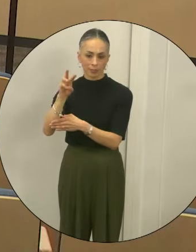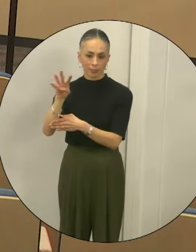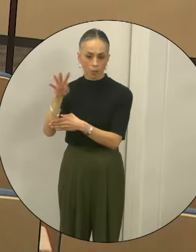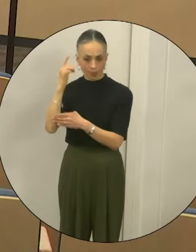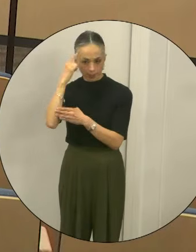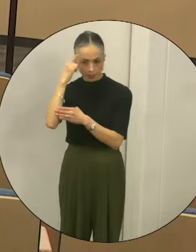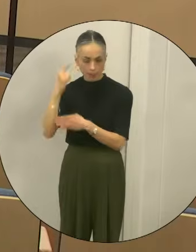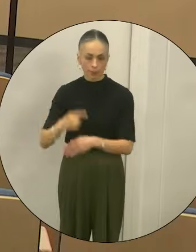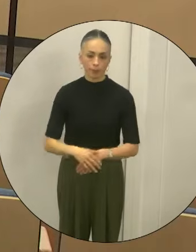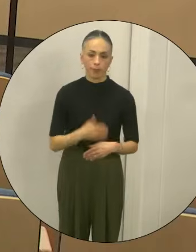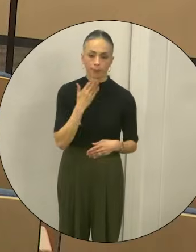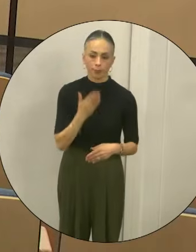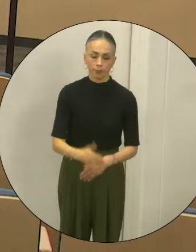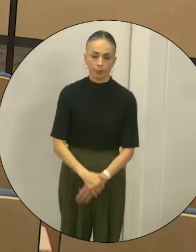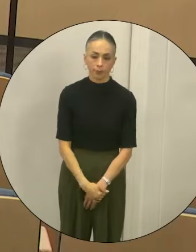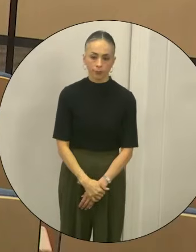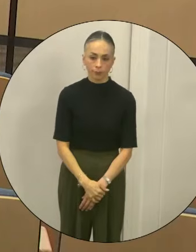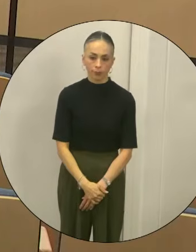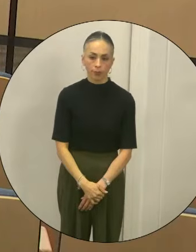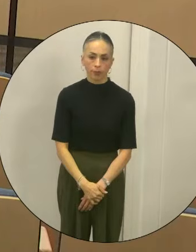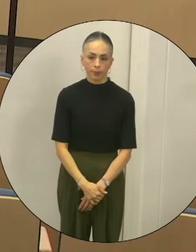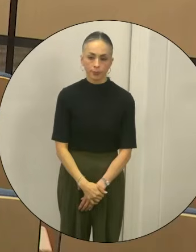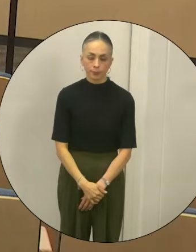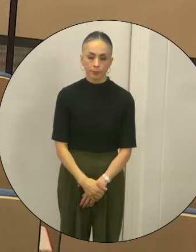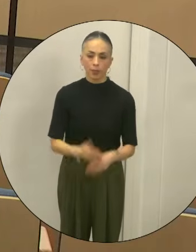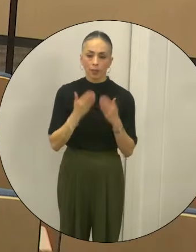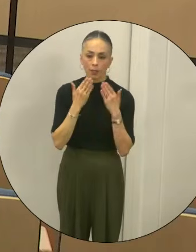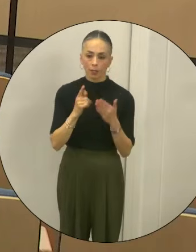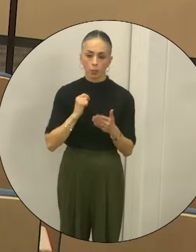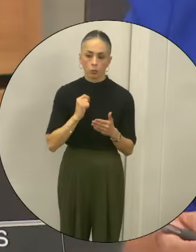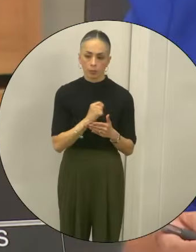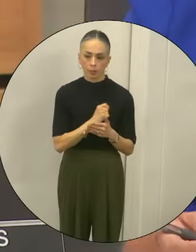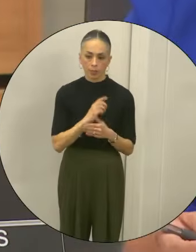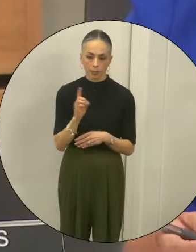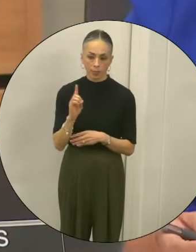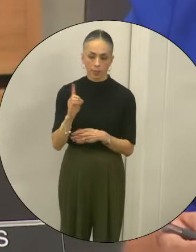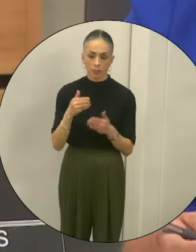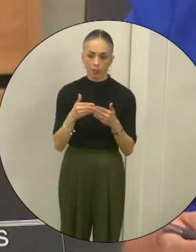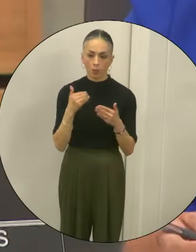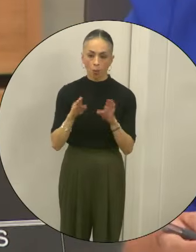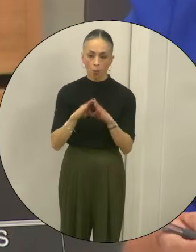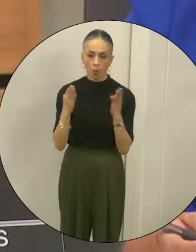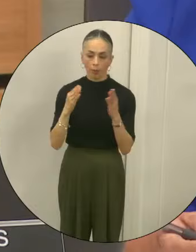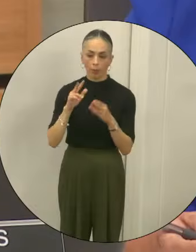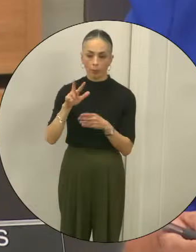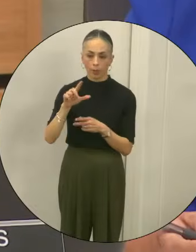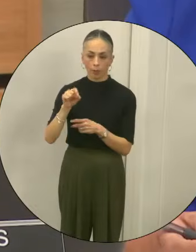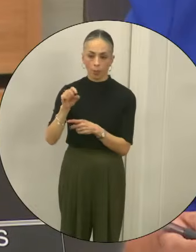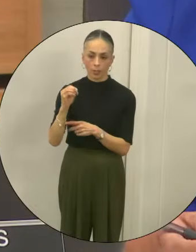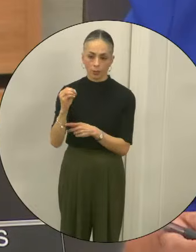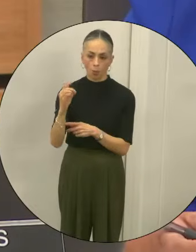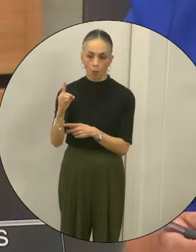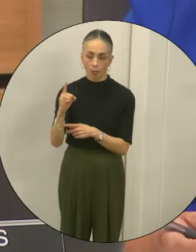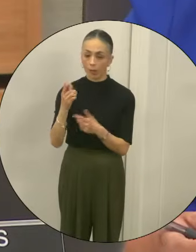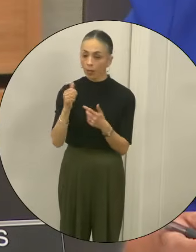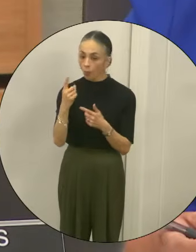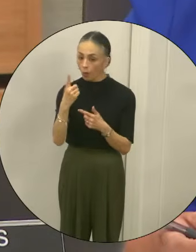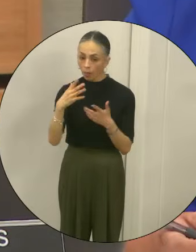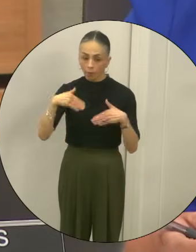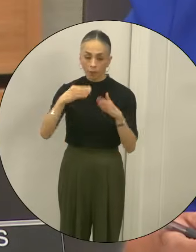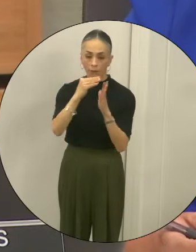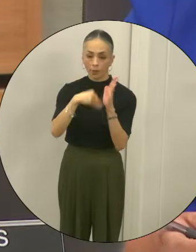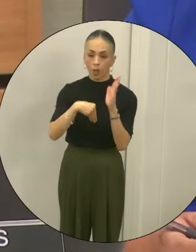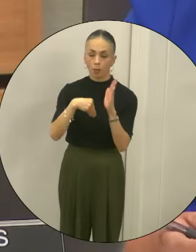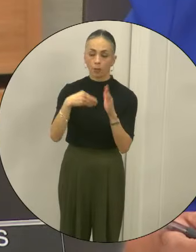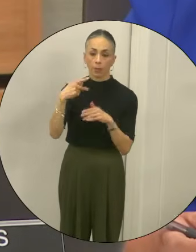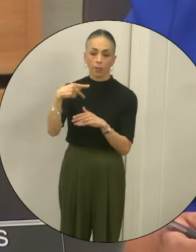$317,954,177.64. Thank you. Thank you, Trustee Dominguez. Before I open 3.01, is there anyone who has not filled out a public